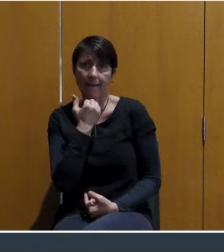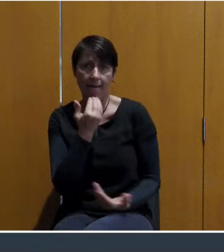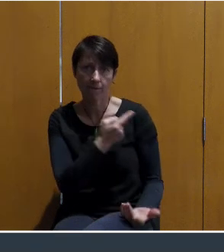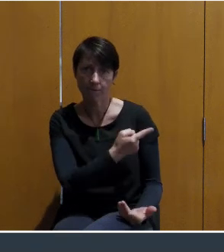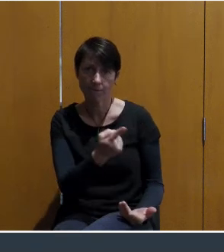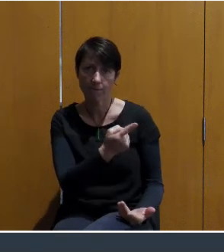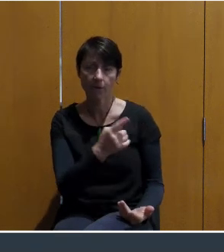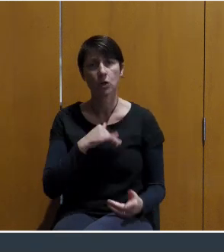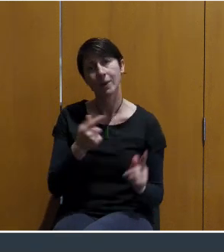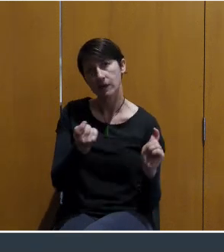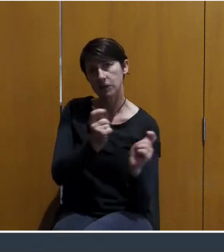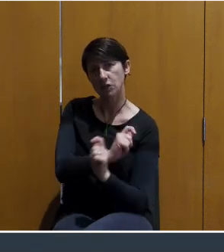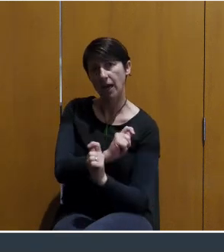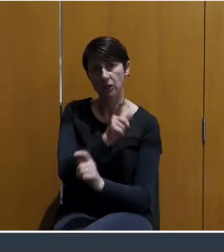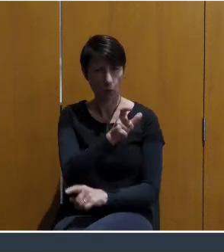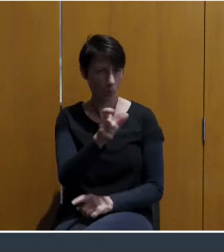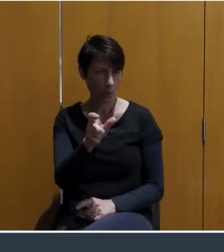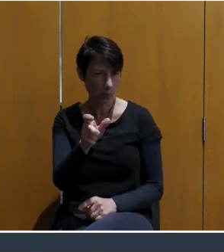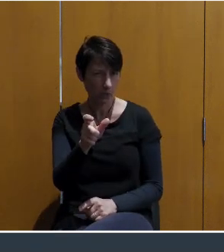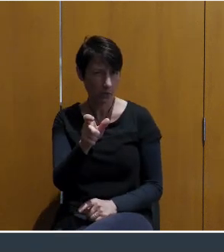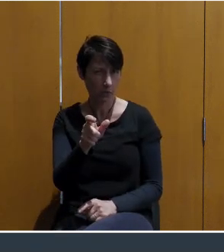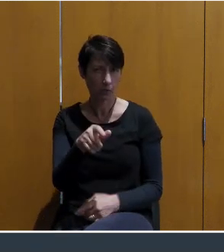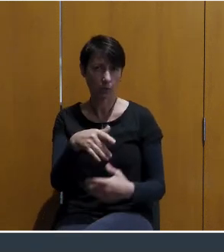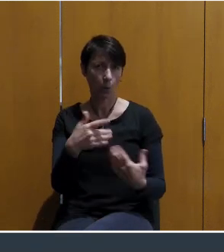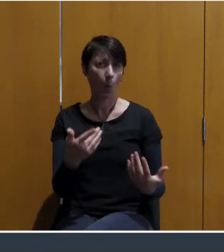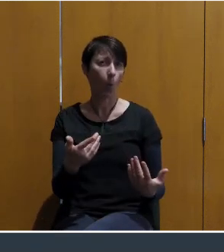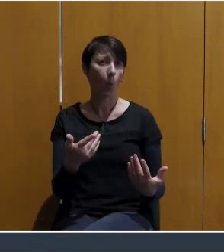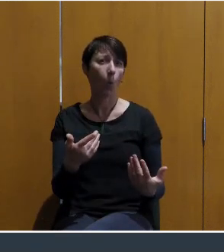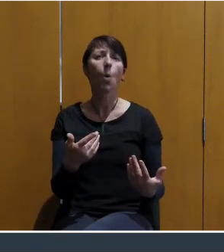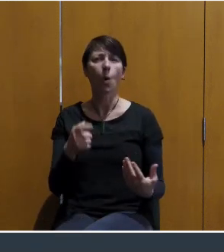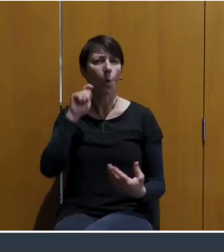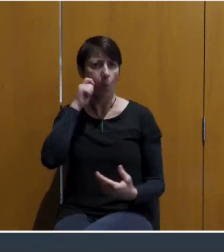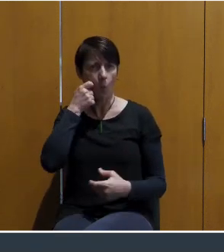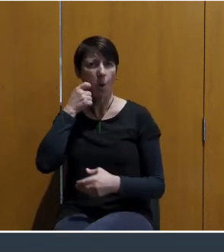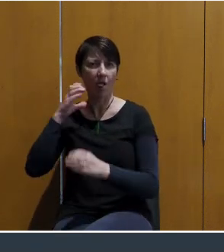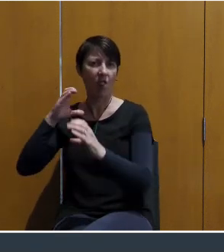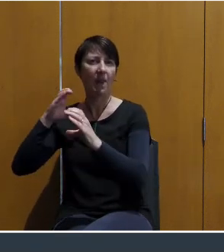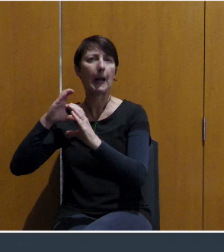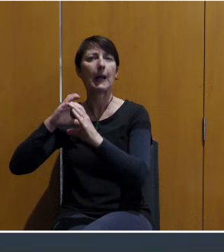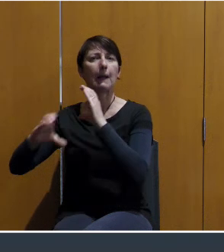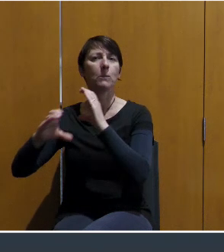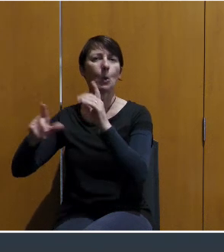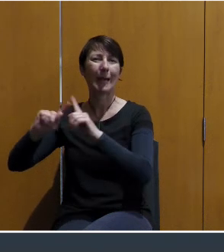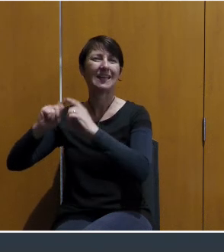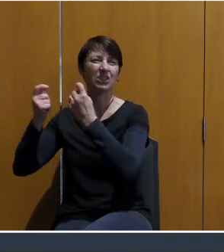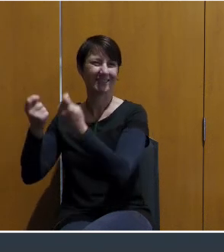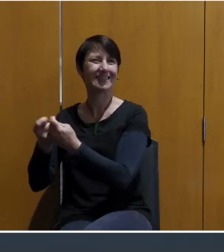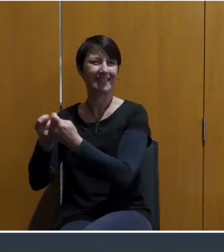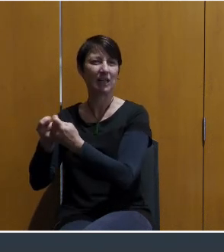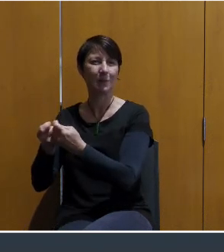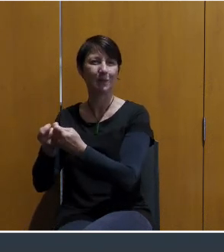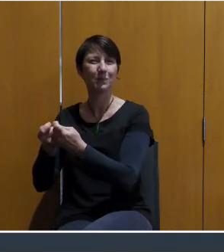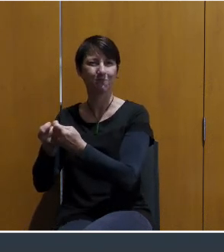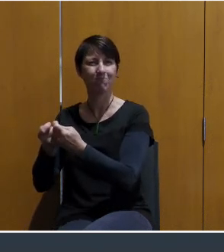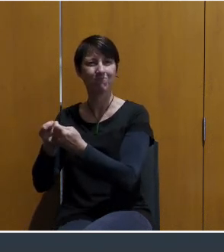Does it need rewording from the officer's point of view, or will that be captured under the communications and the review action that has been